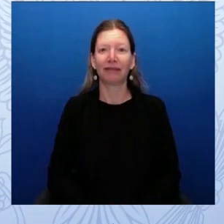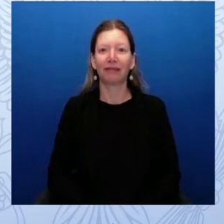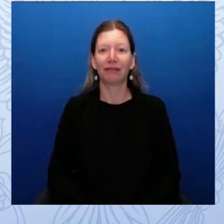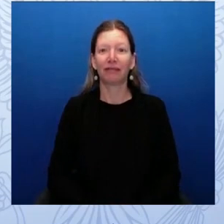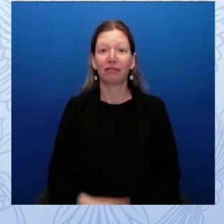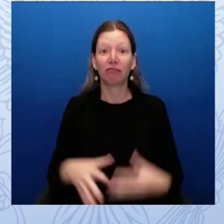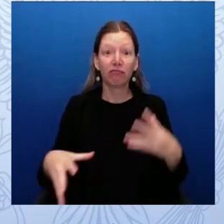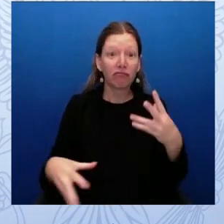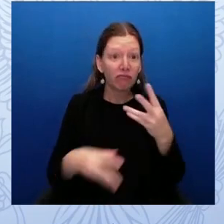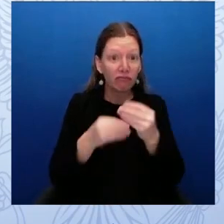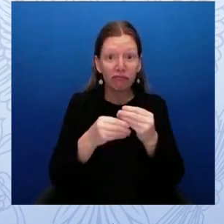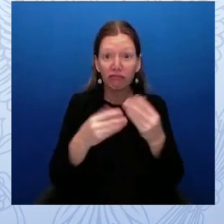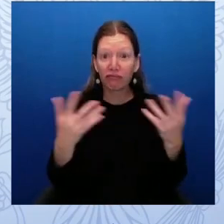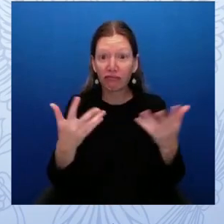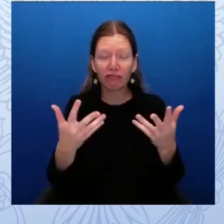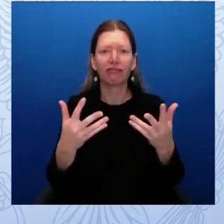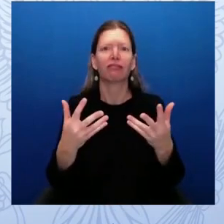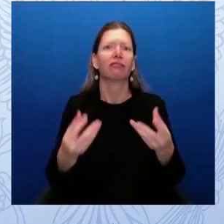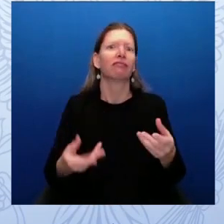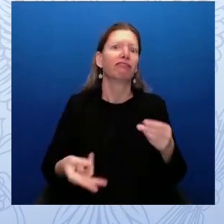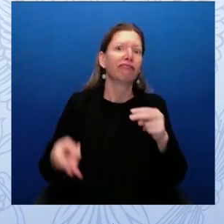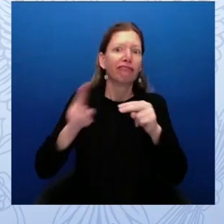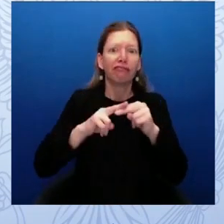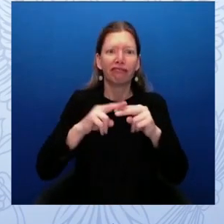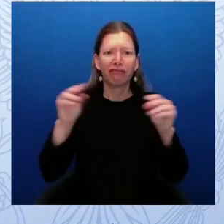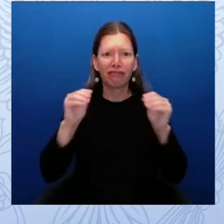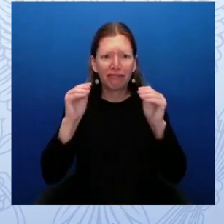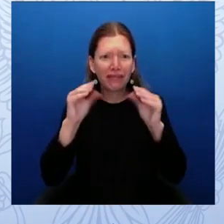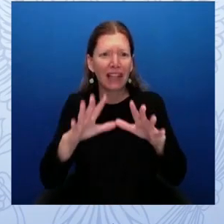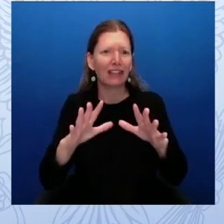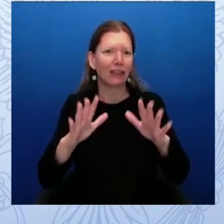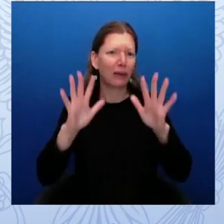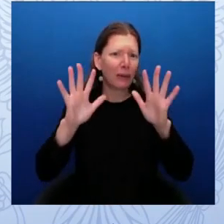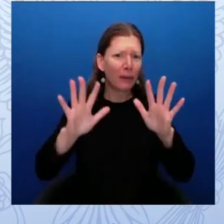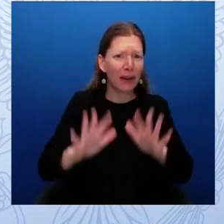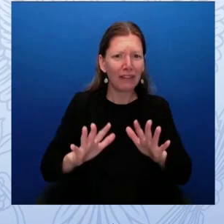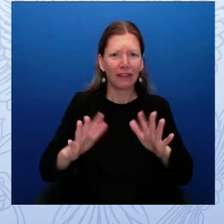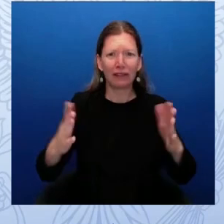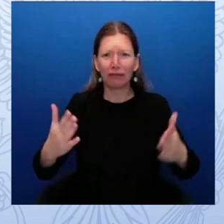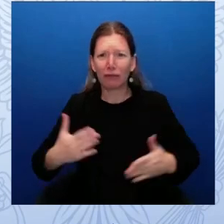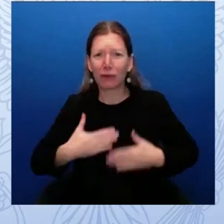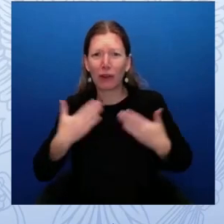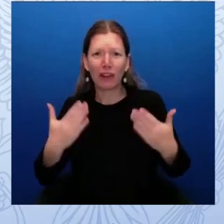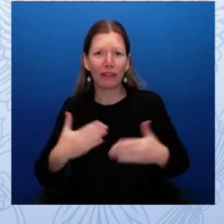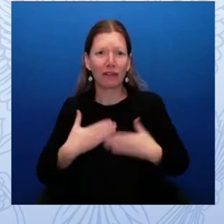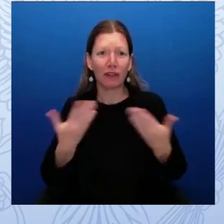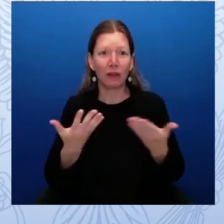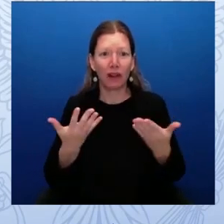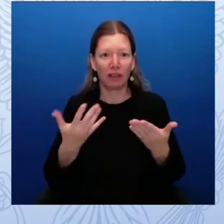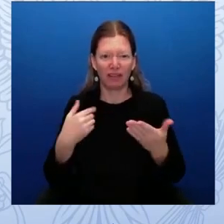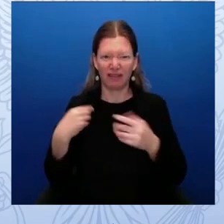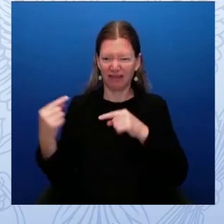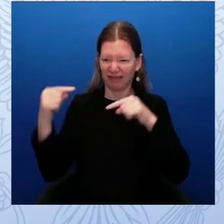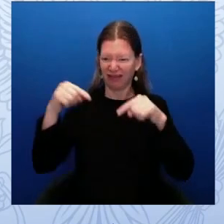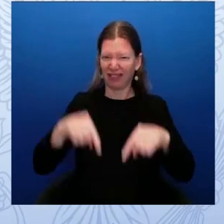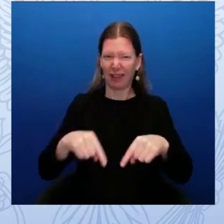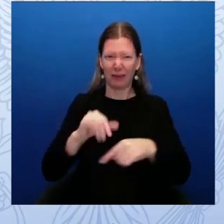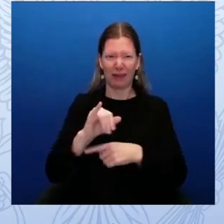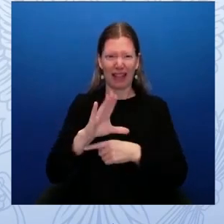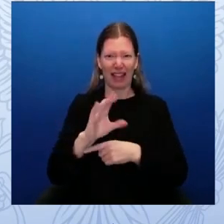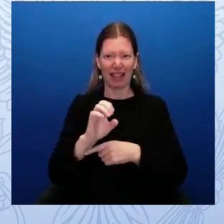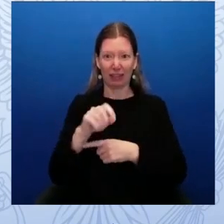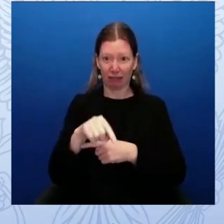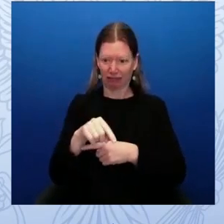and joyful than, you know, being on an ice rink in the South Lawn of the White House? Who